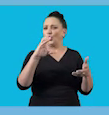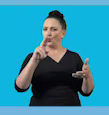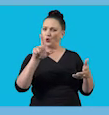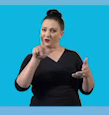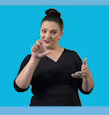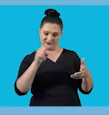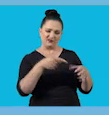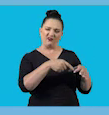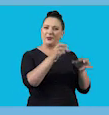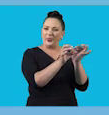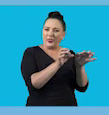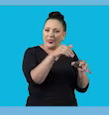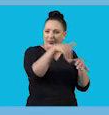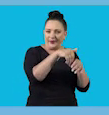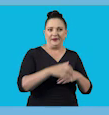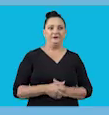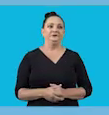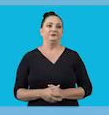molecules.